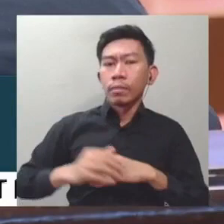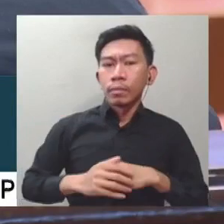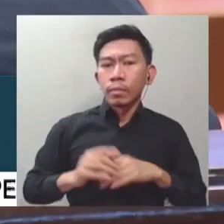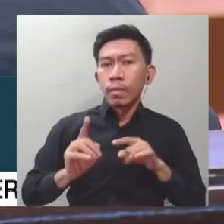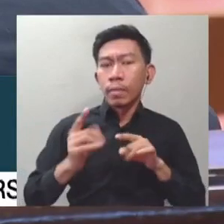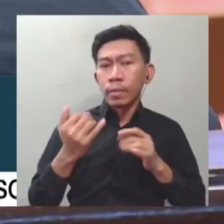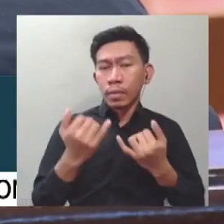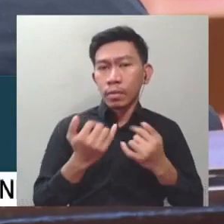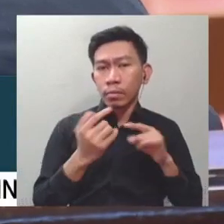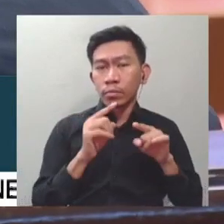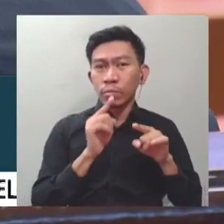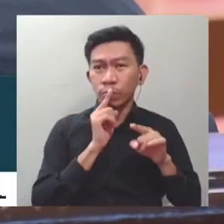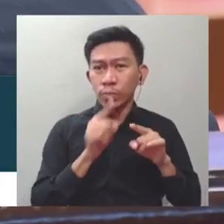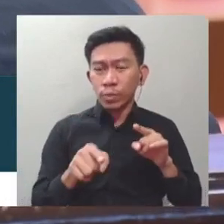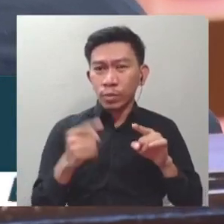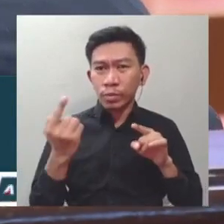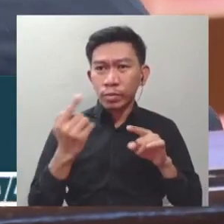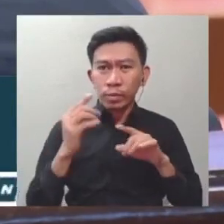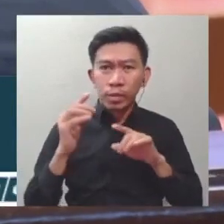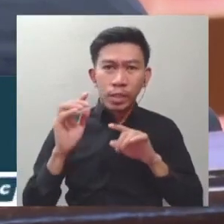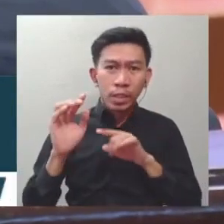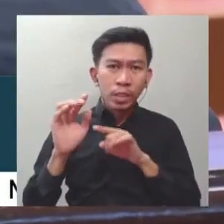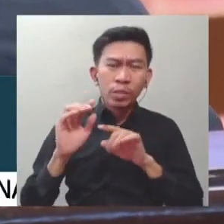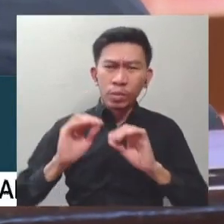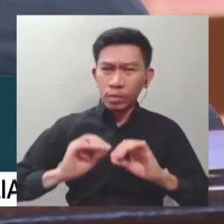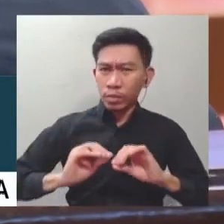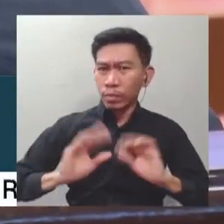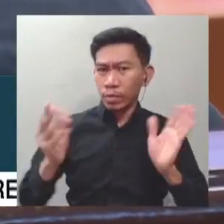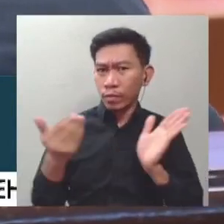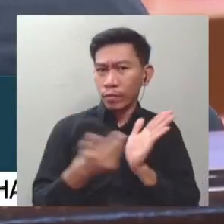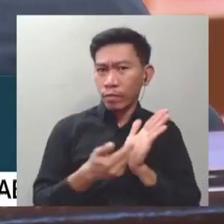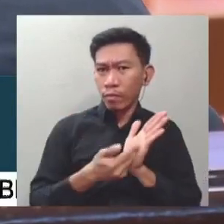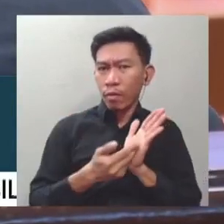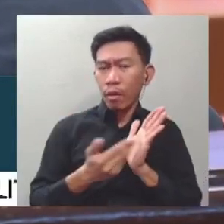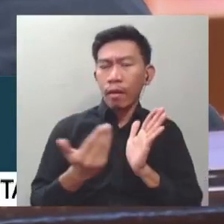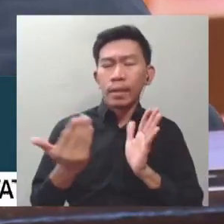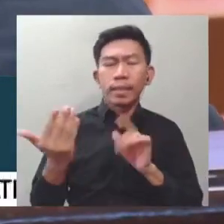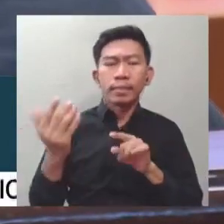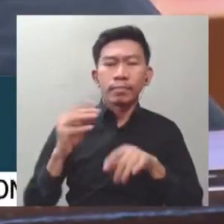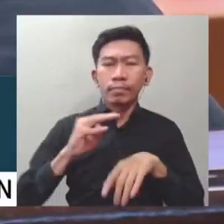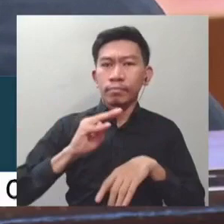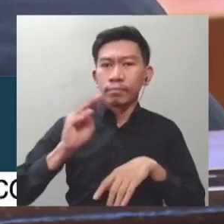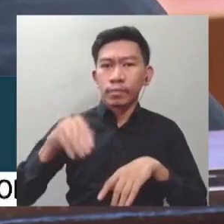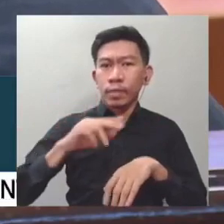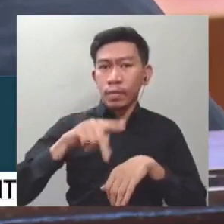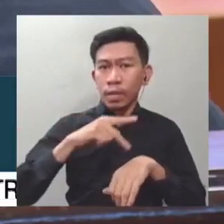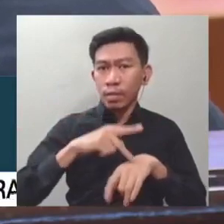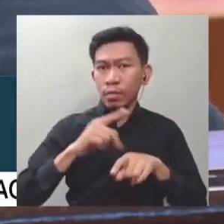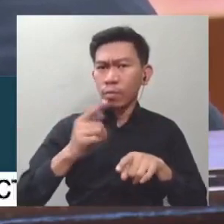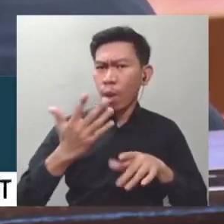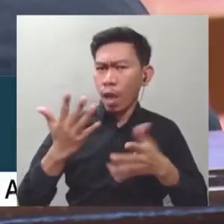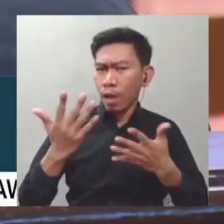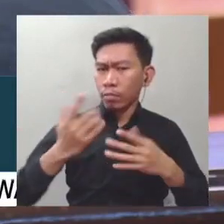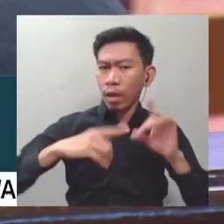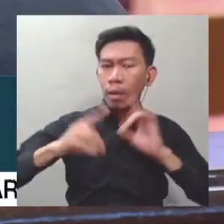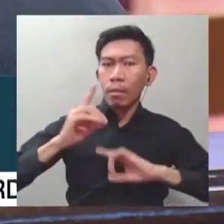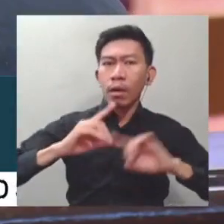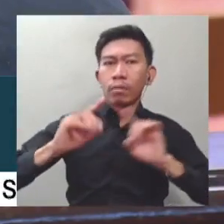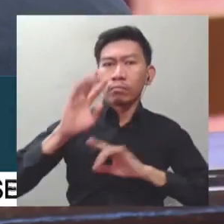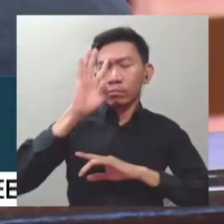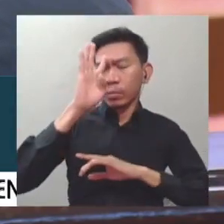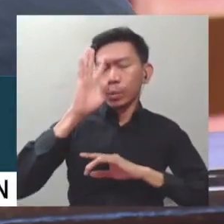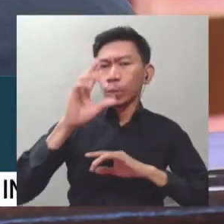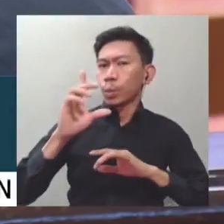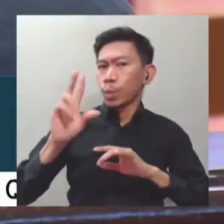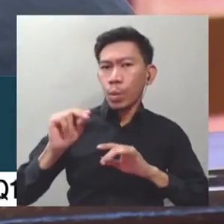and concerning actions are clear proof Manila is not just creating political drama in the West Philippine Sea, issue as